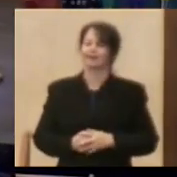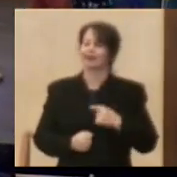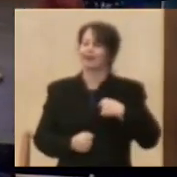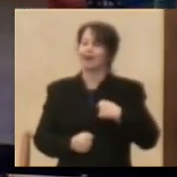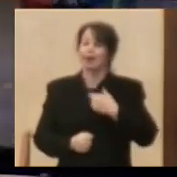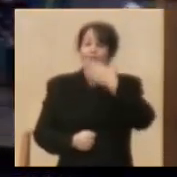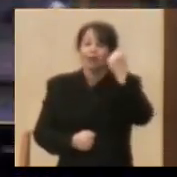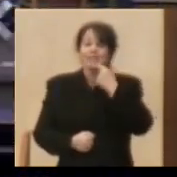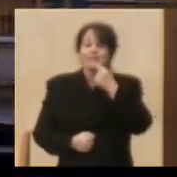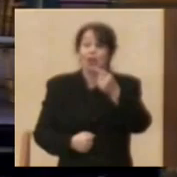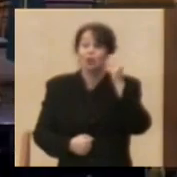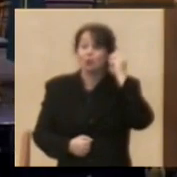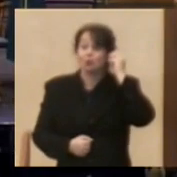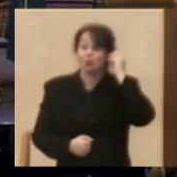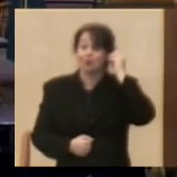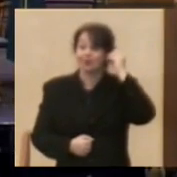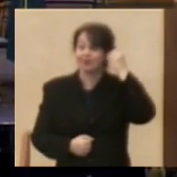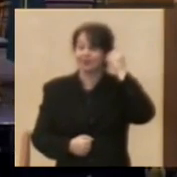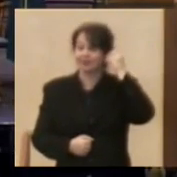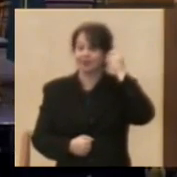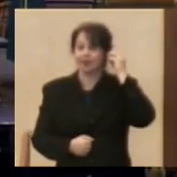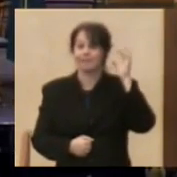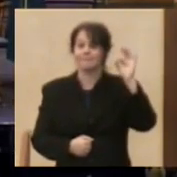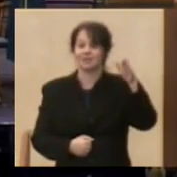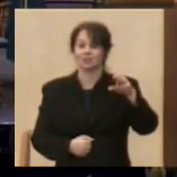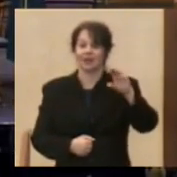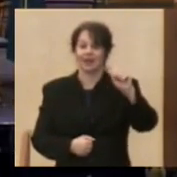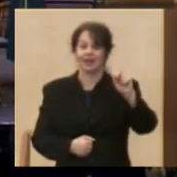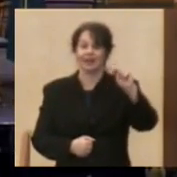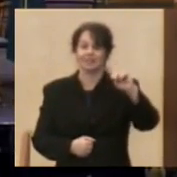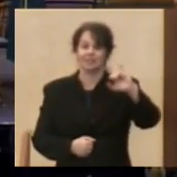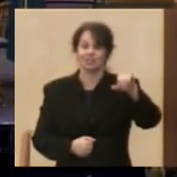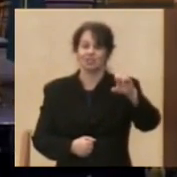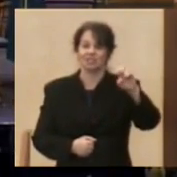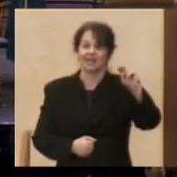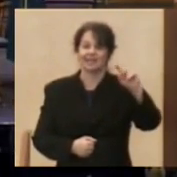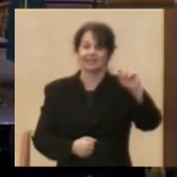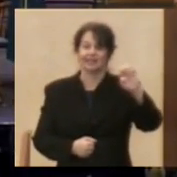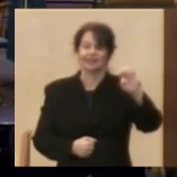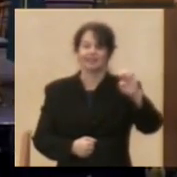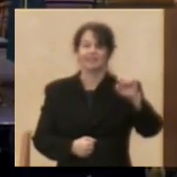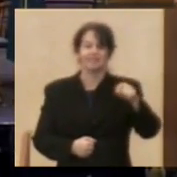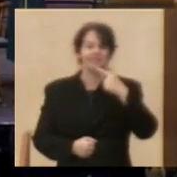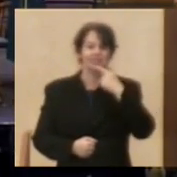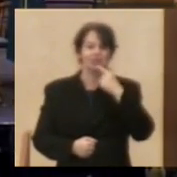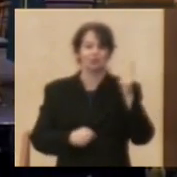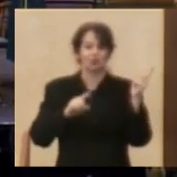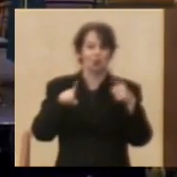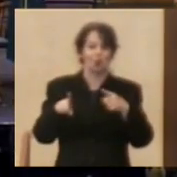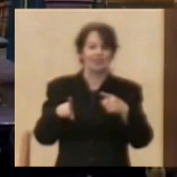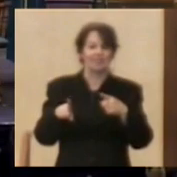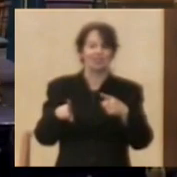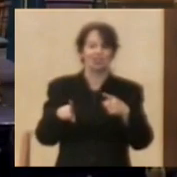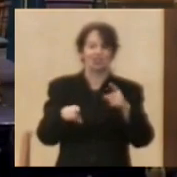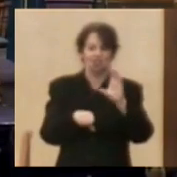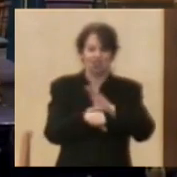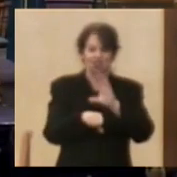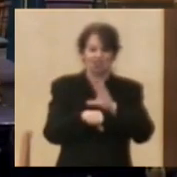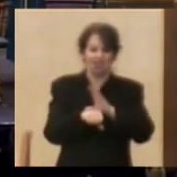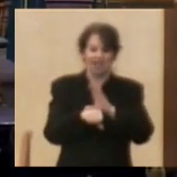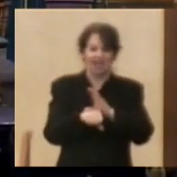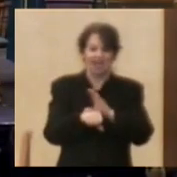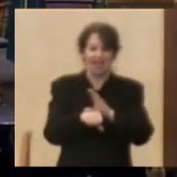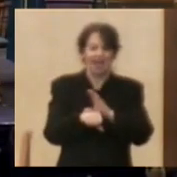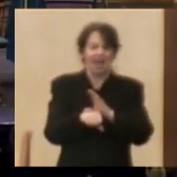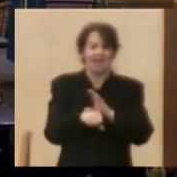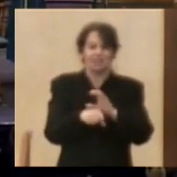tell you. Pastor Anjanette started her sermon by saying she was on her way to church practicing her sermon in the car, and she got pulled over by